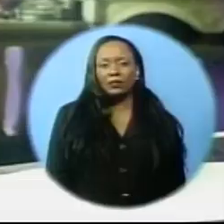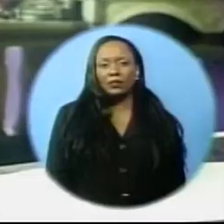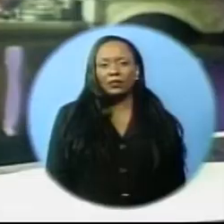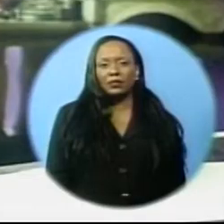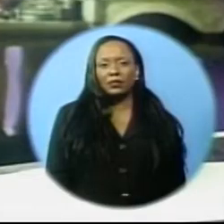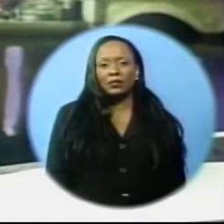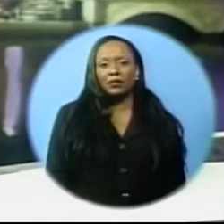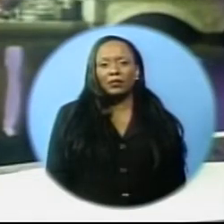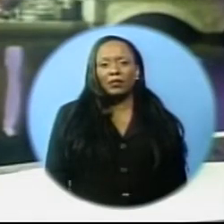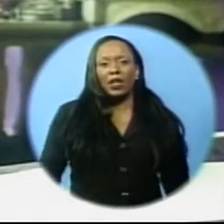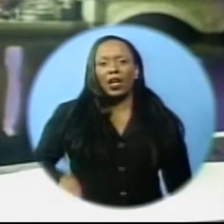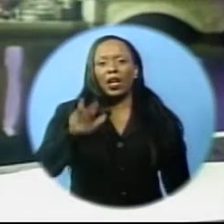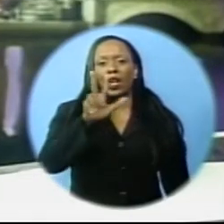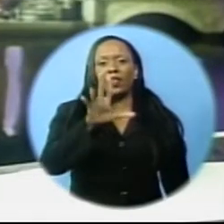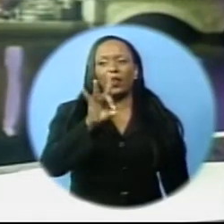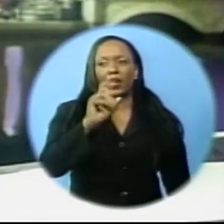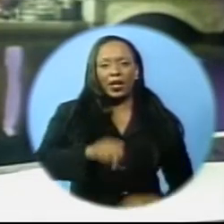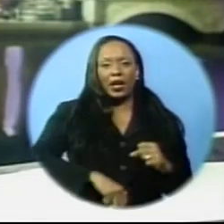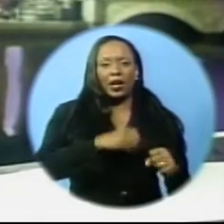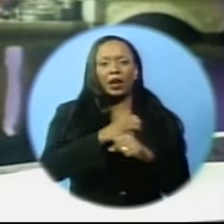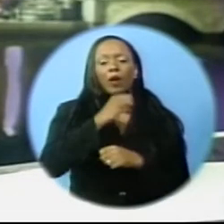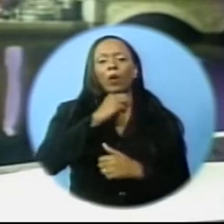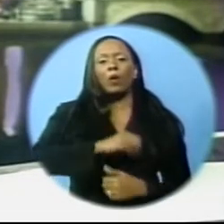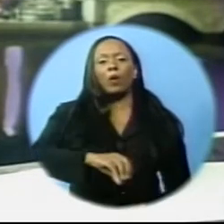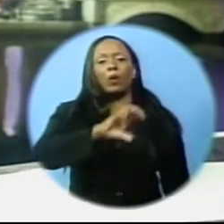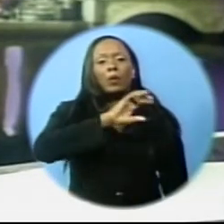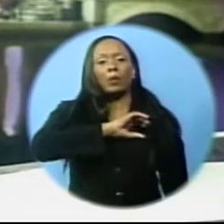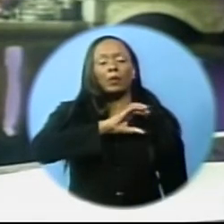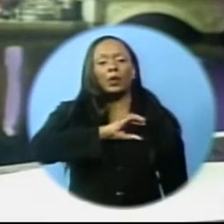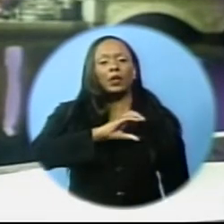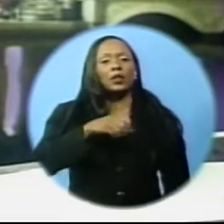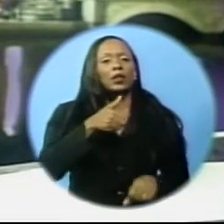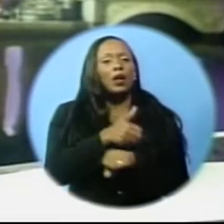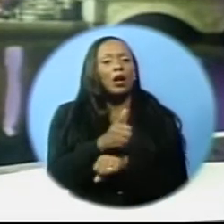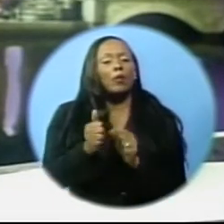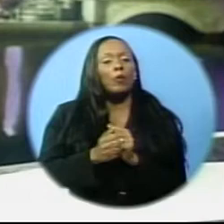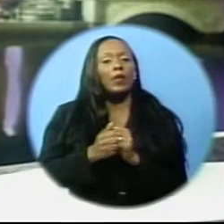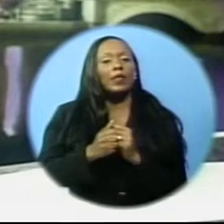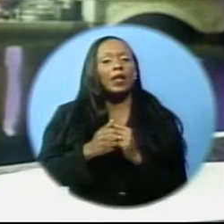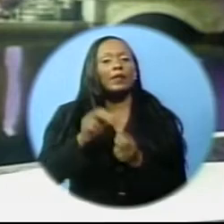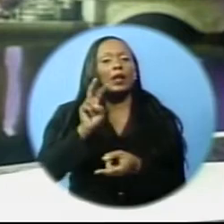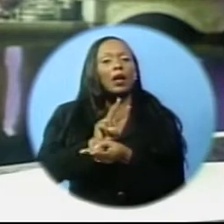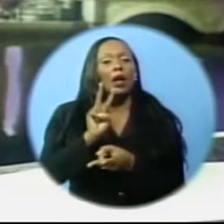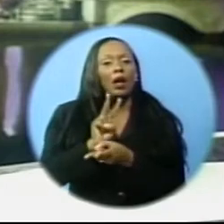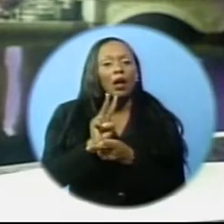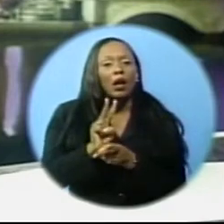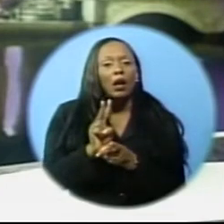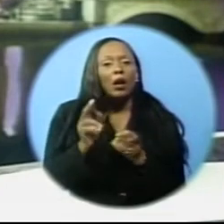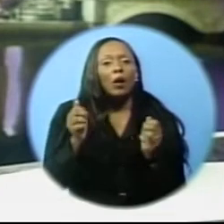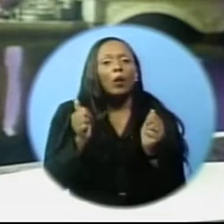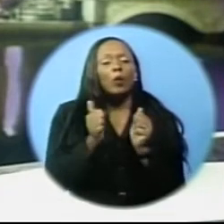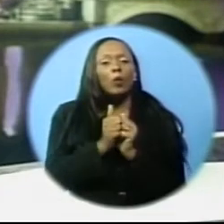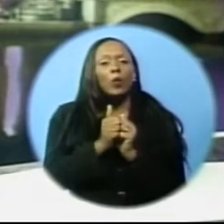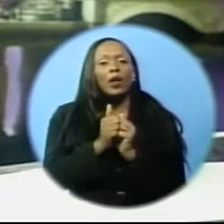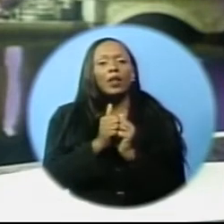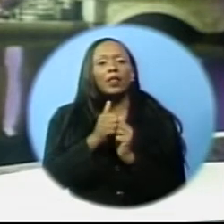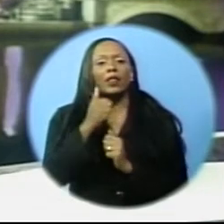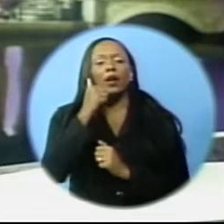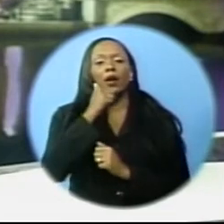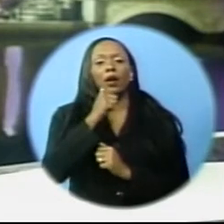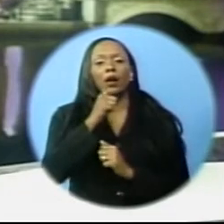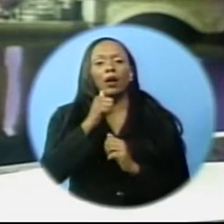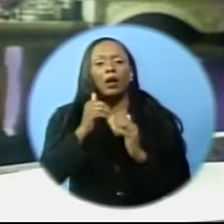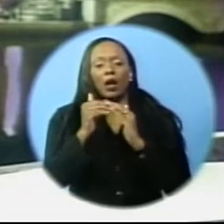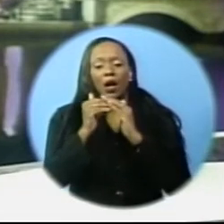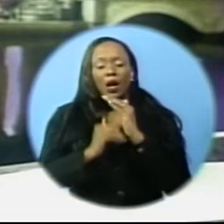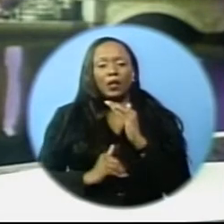News. A 38-year-old police officer charged with having intercourse with a minor has been released on bail. He's Donahue